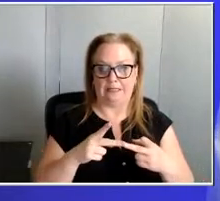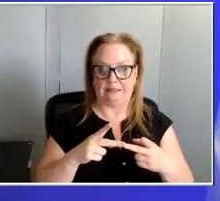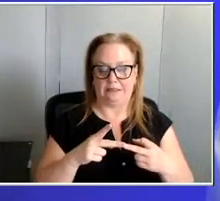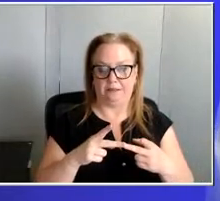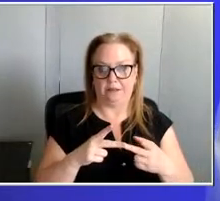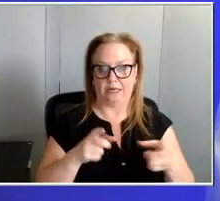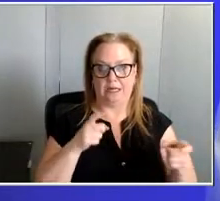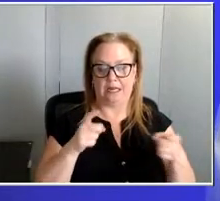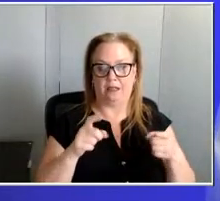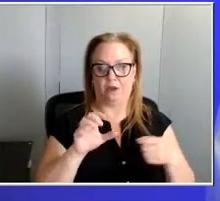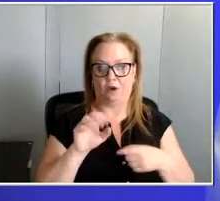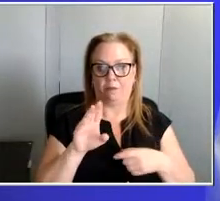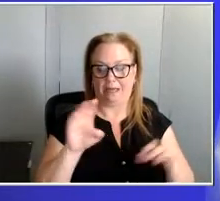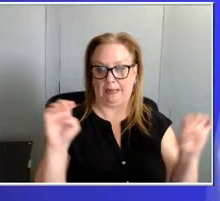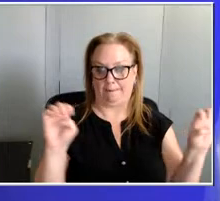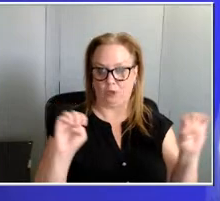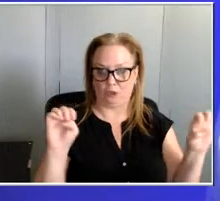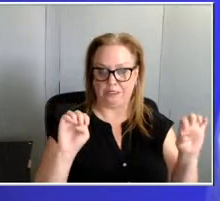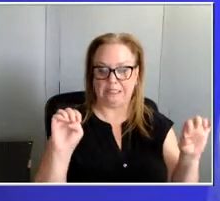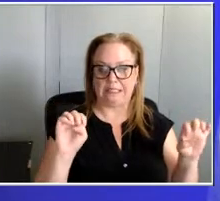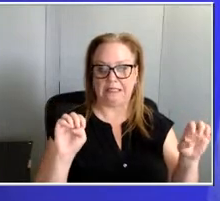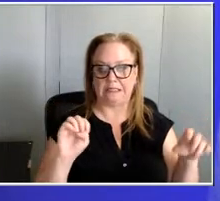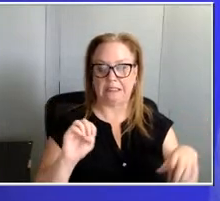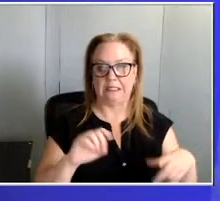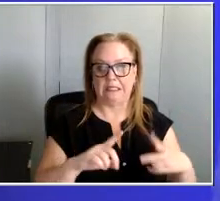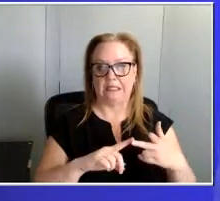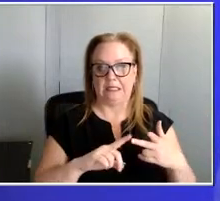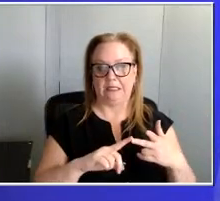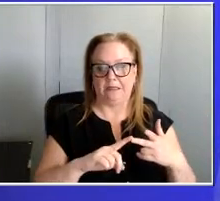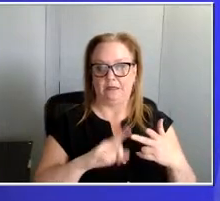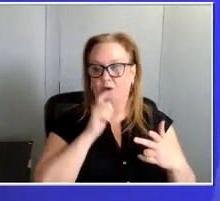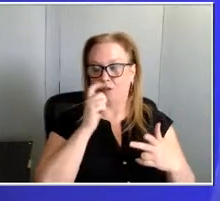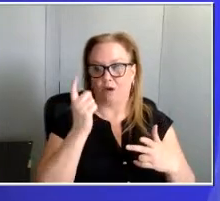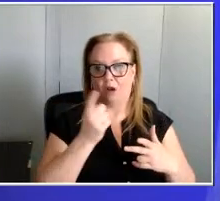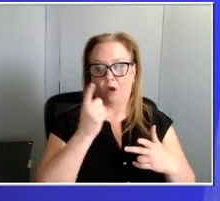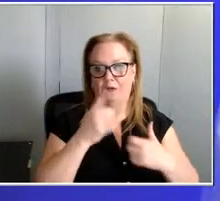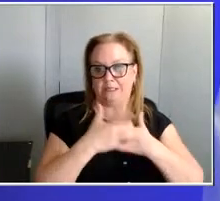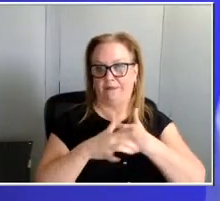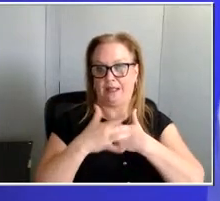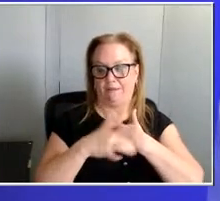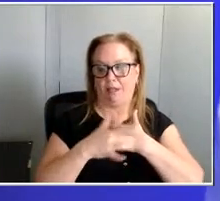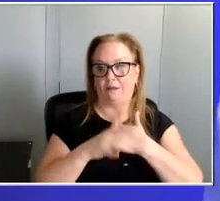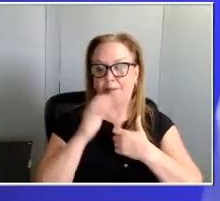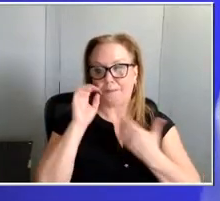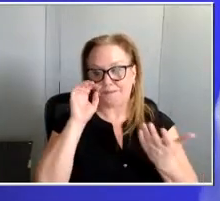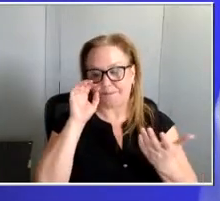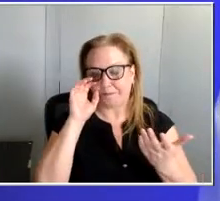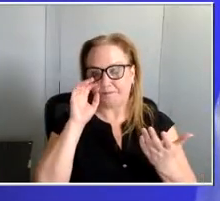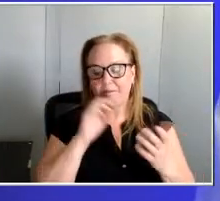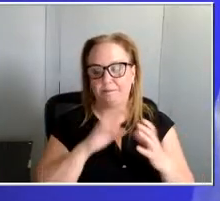handle obstetrical emergencies. And so those aren't always readily available. And then